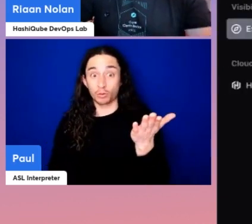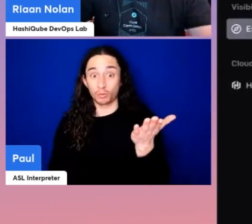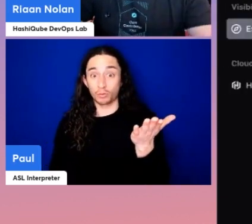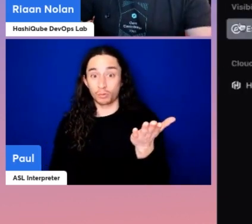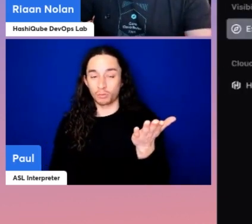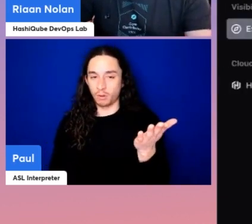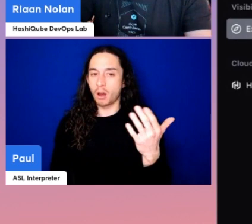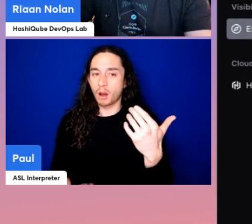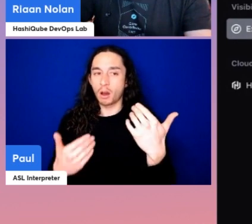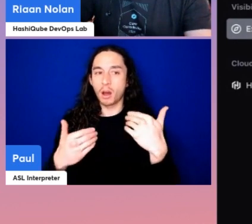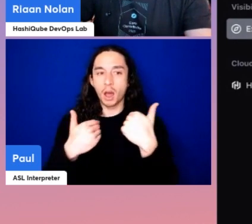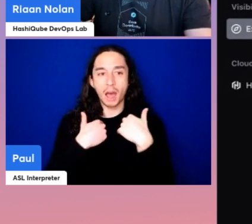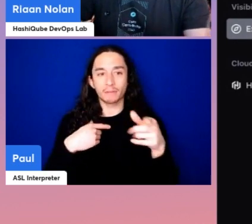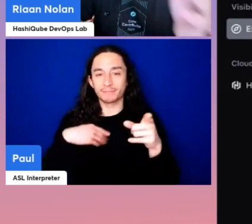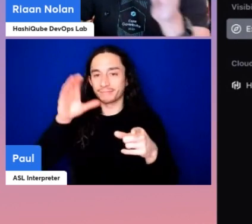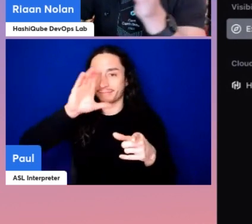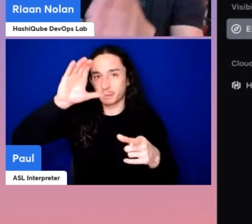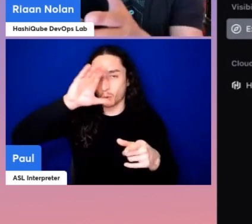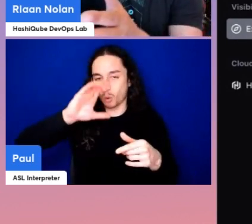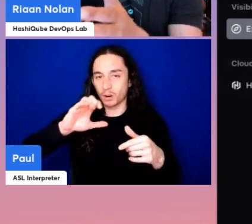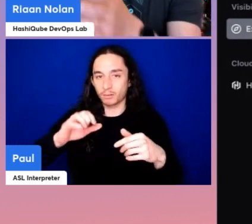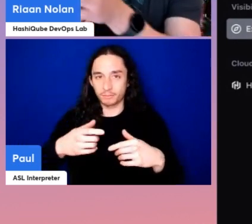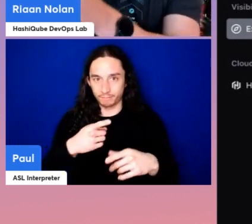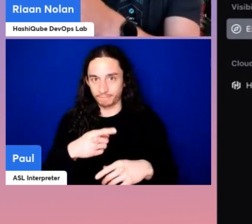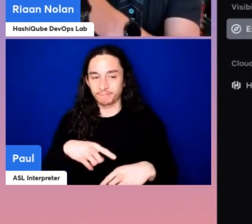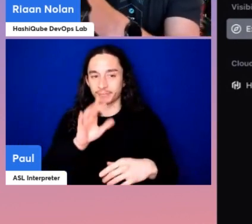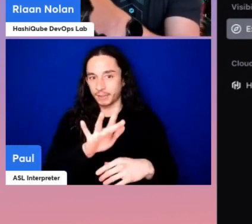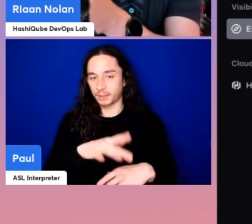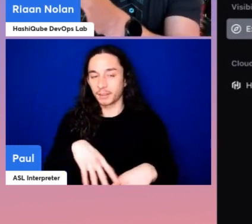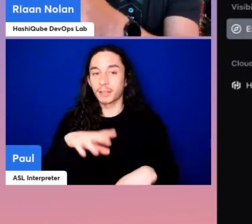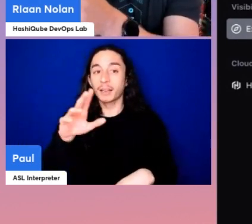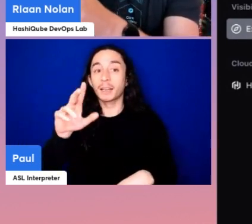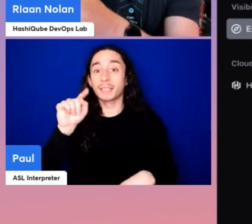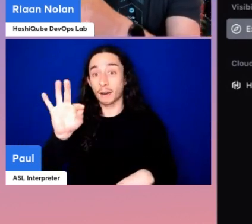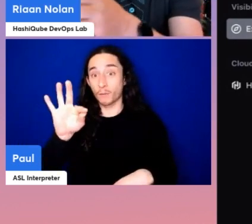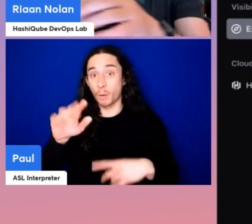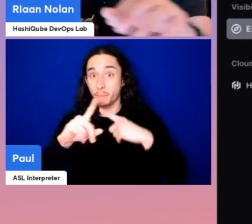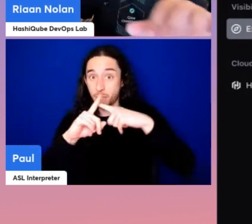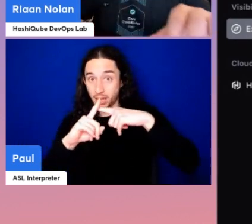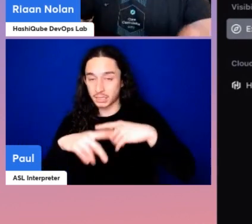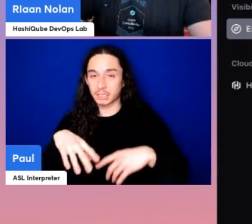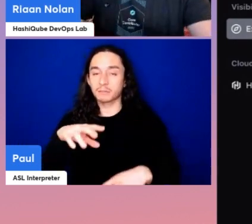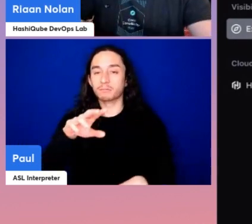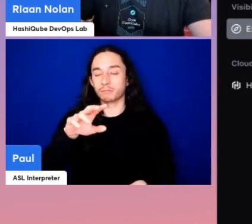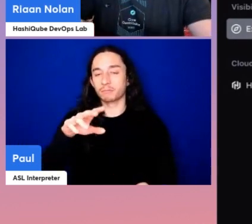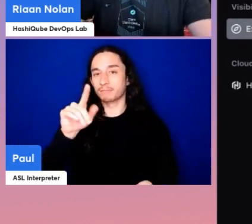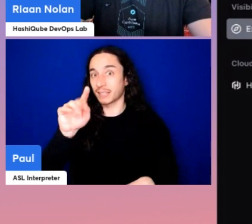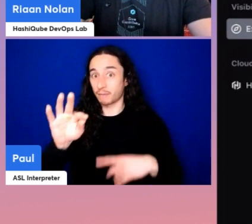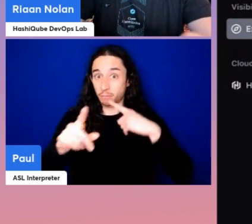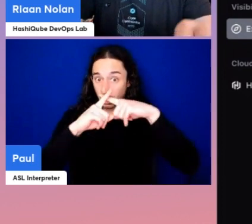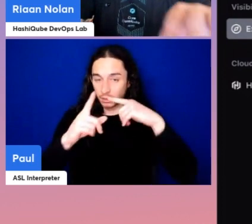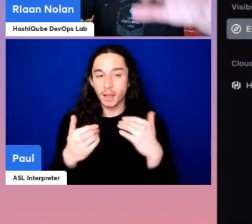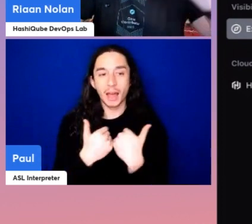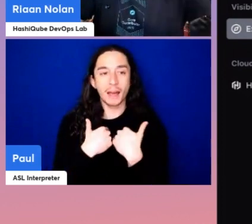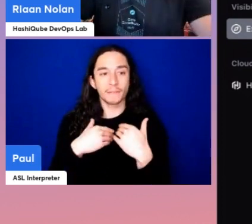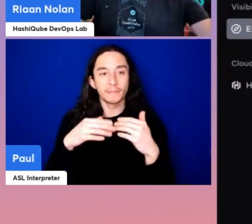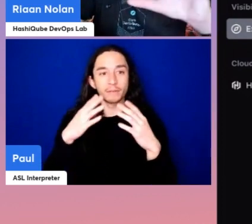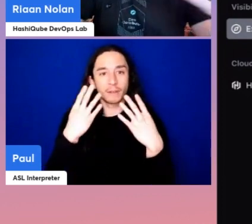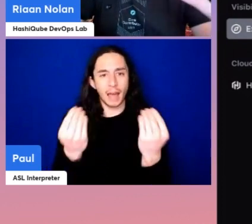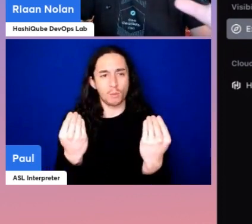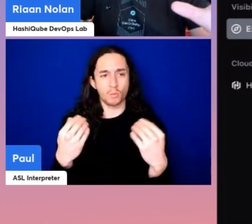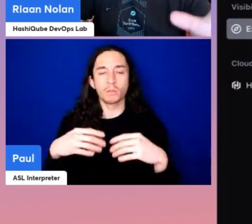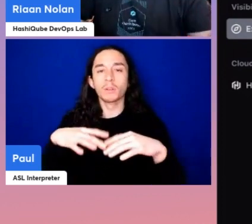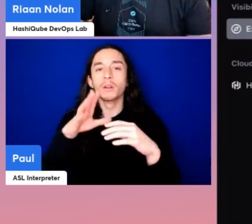an explorer function. And for TF Plus, Terraform Cloud Plus, there's also a help function, which